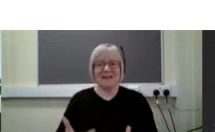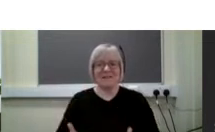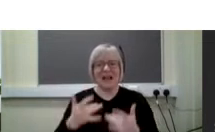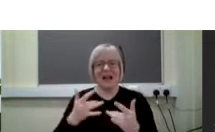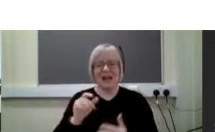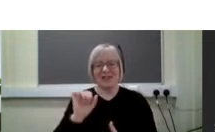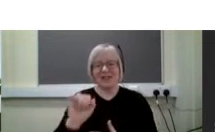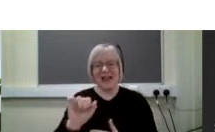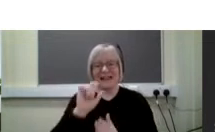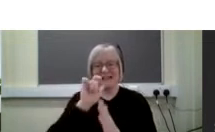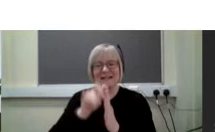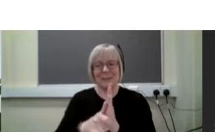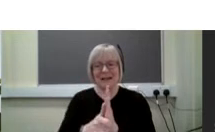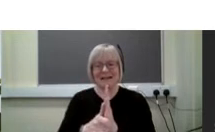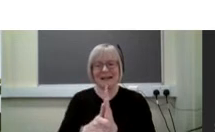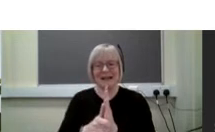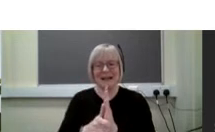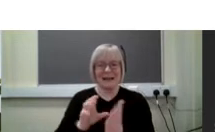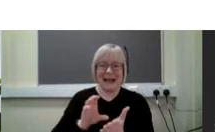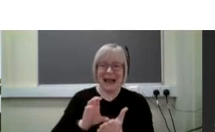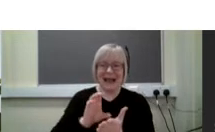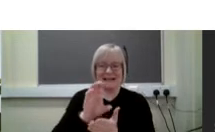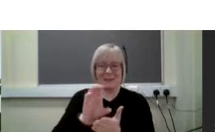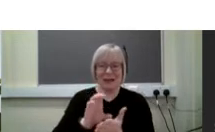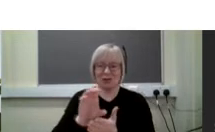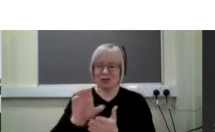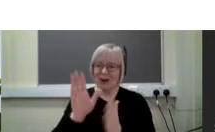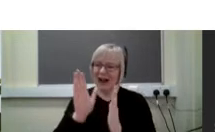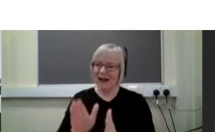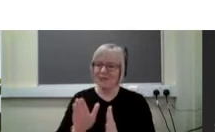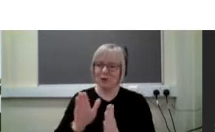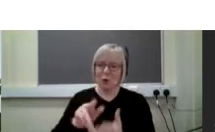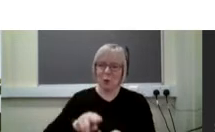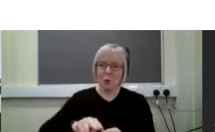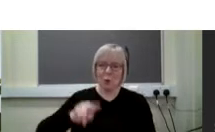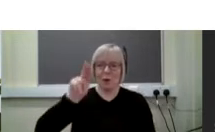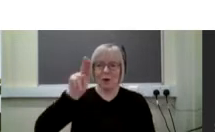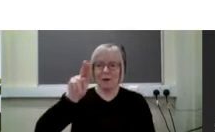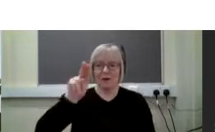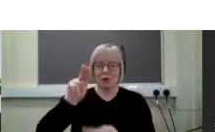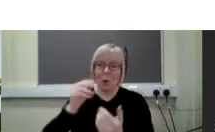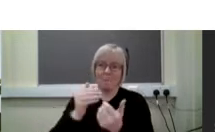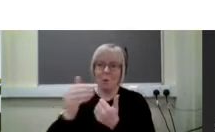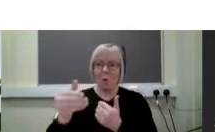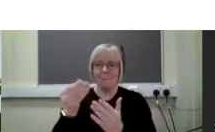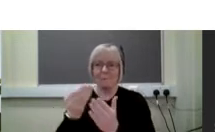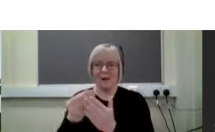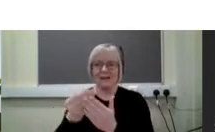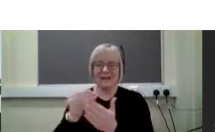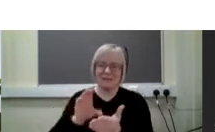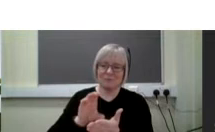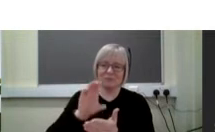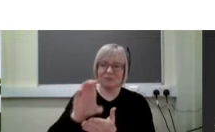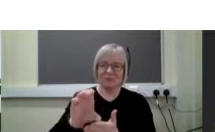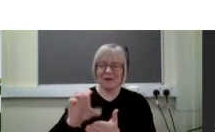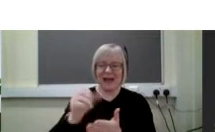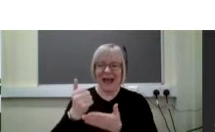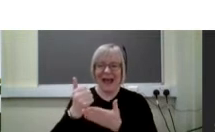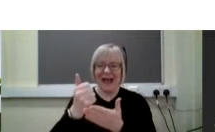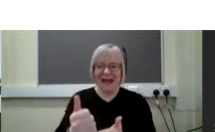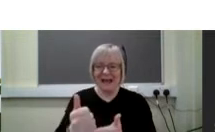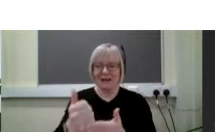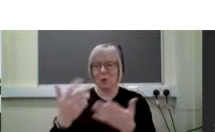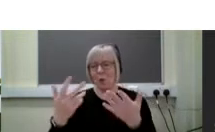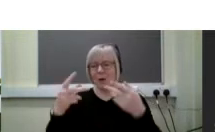disability expenditure was increasing during the pandemic. So they were spending more money on aid, spectacles,